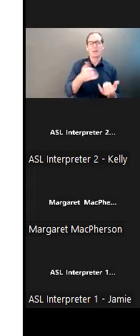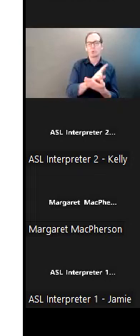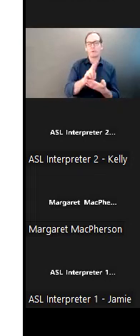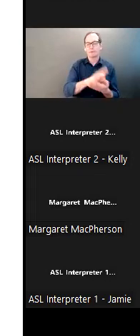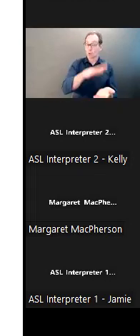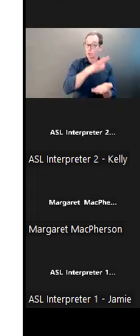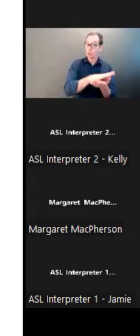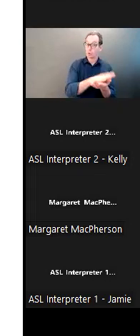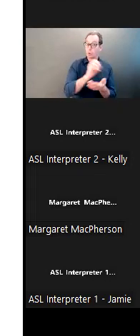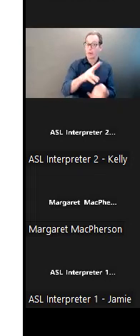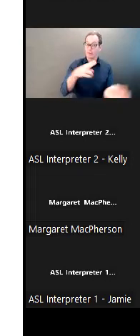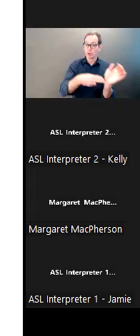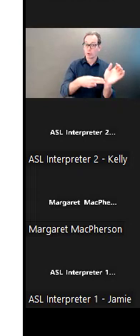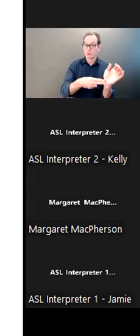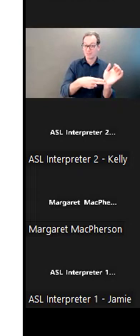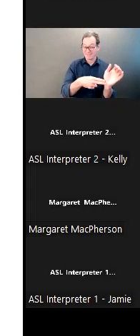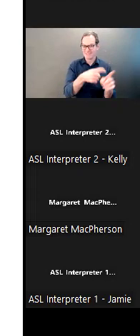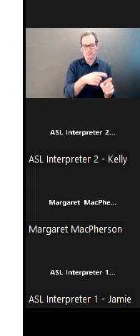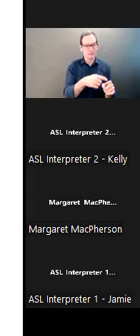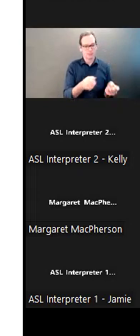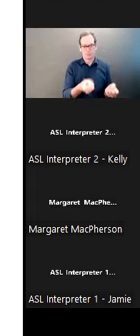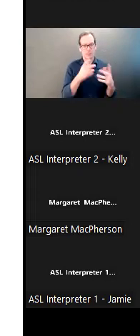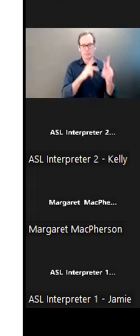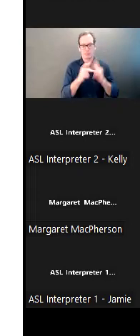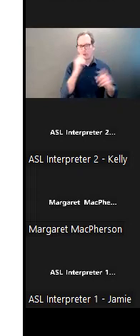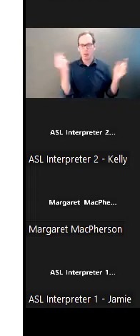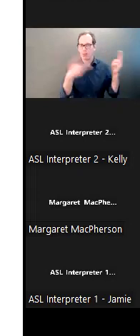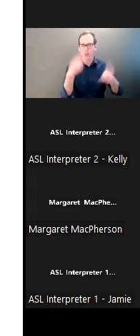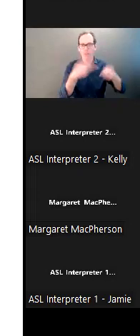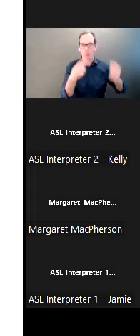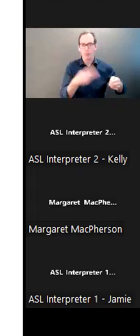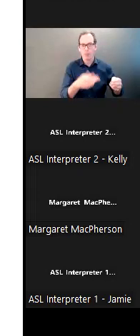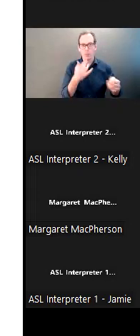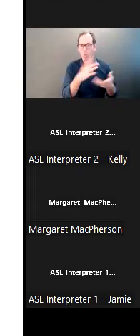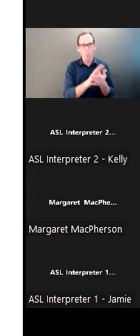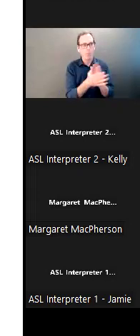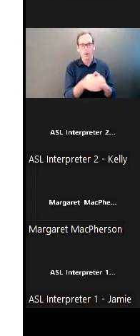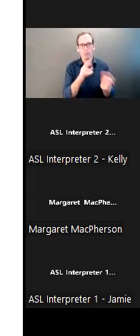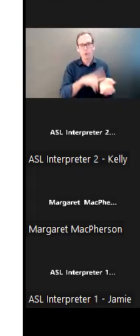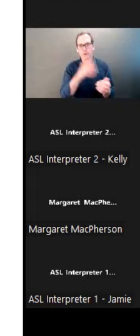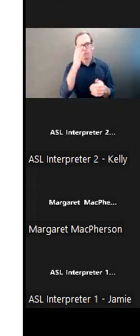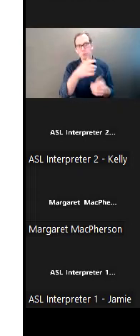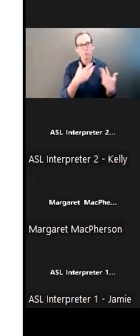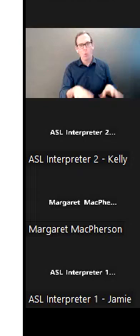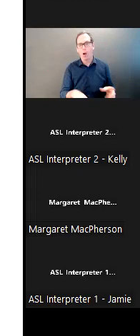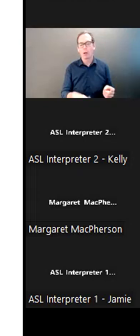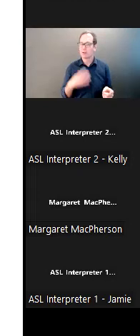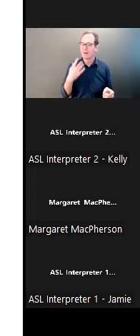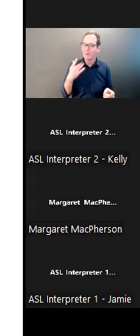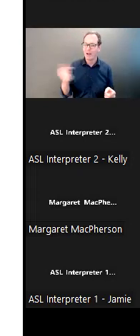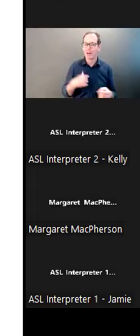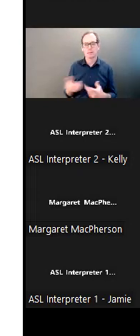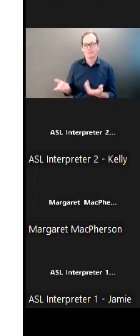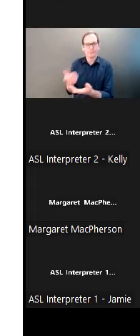caring professionals at alarming rates, and we really need to address care well-being to be able to protect